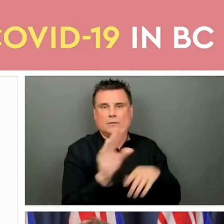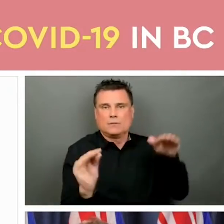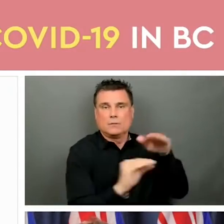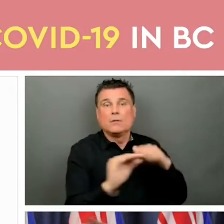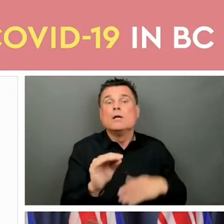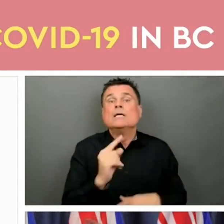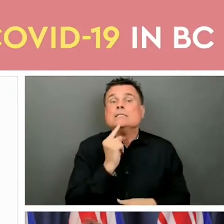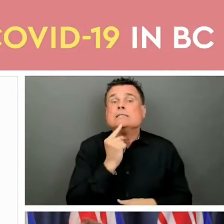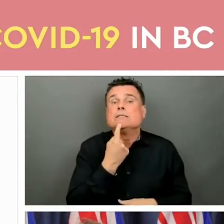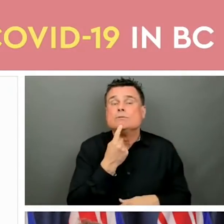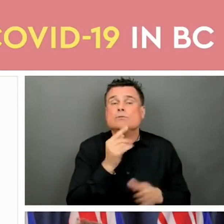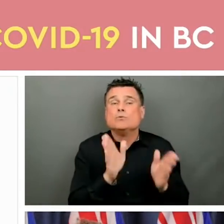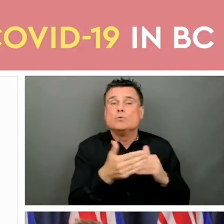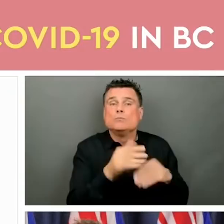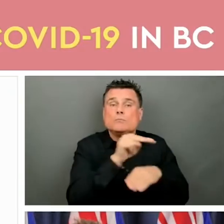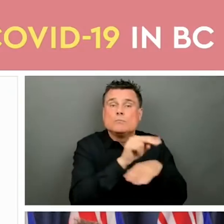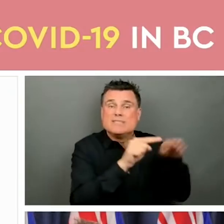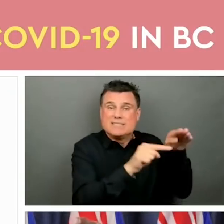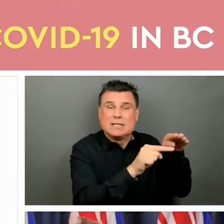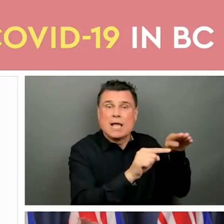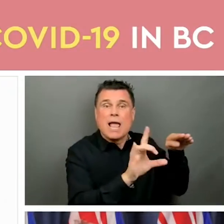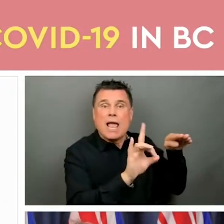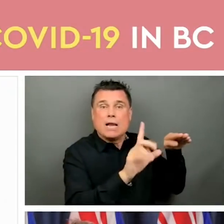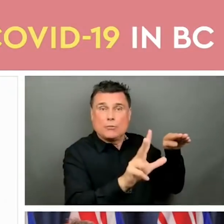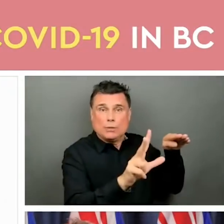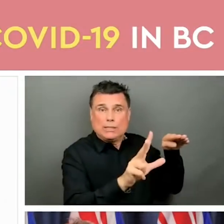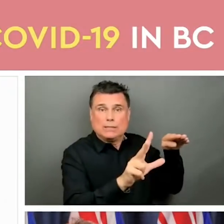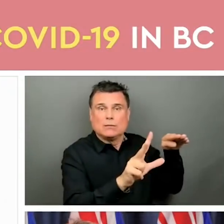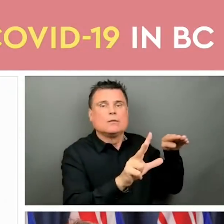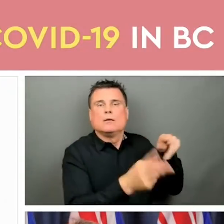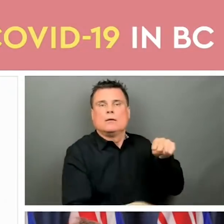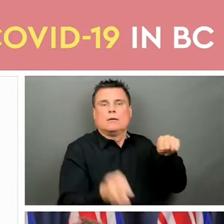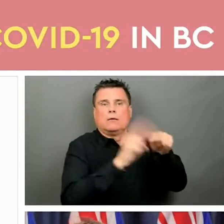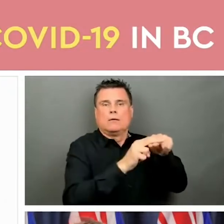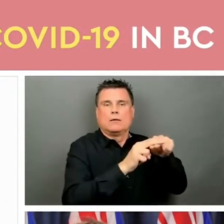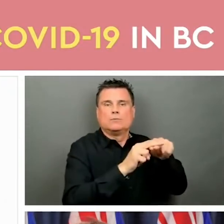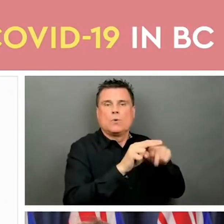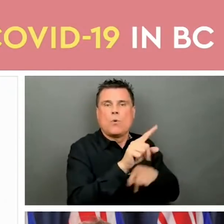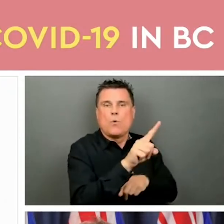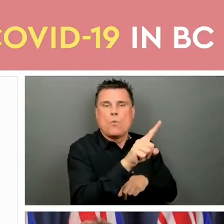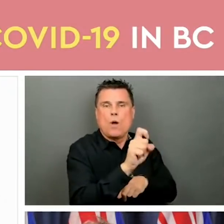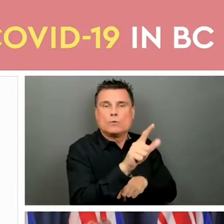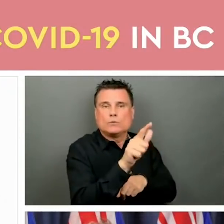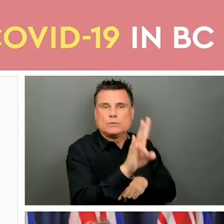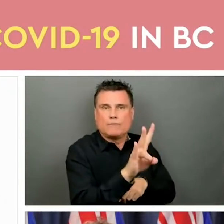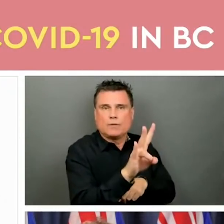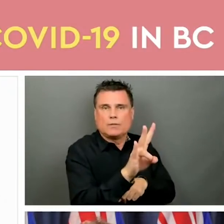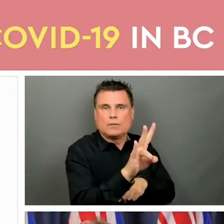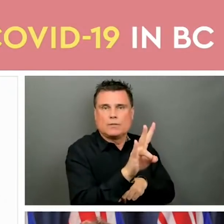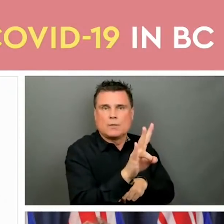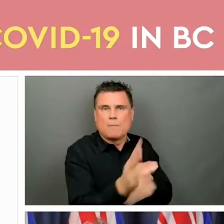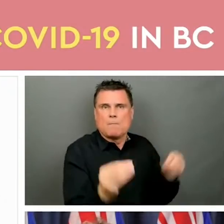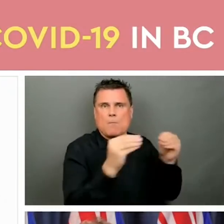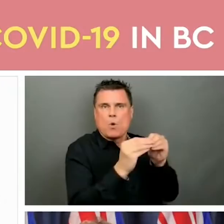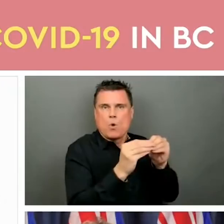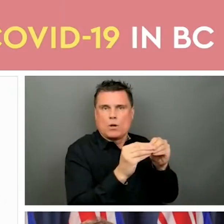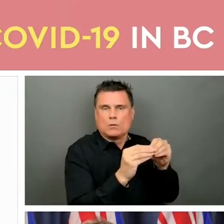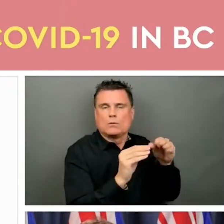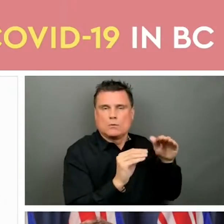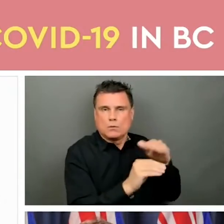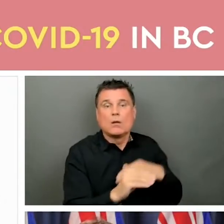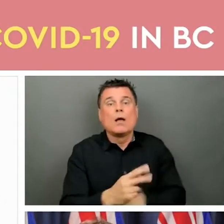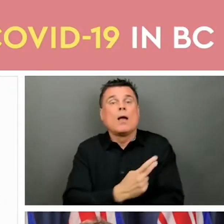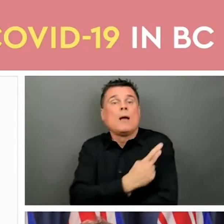and the one at the bottom tells us why we've been able to sustain so well in our hospital system up to now, in part, first because